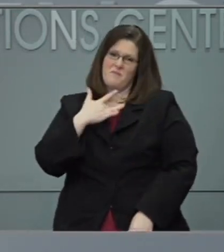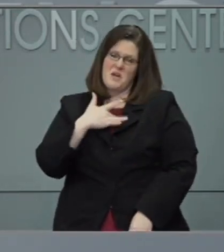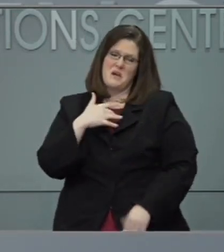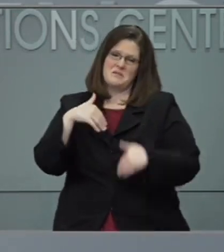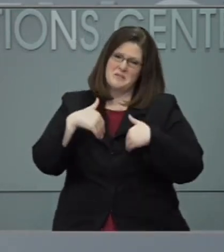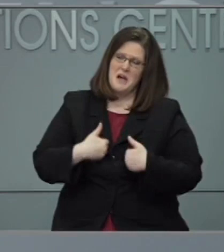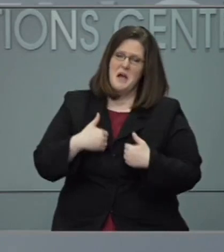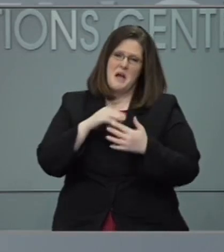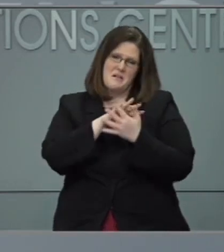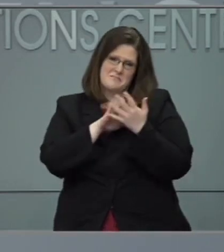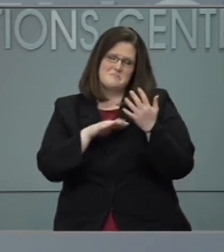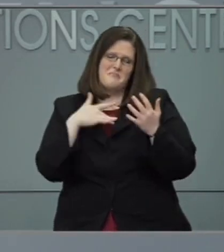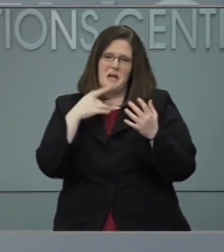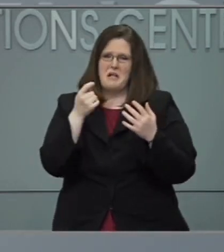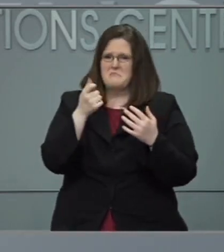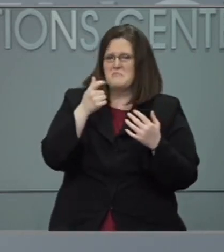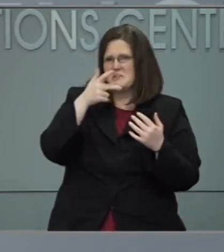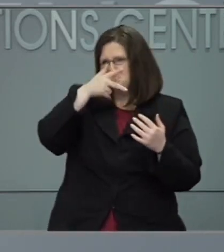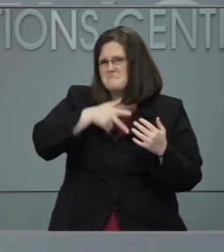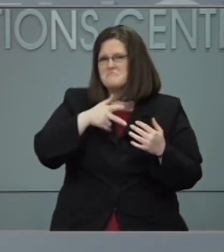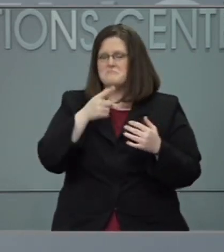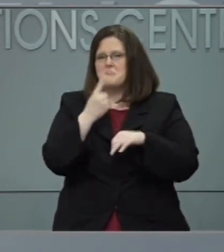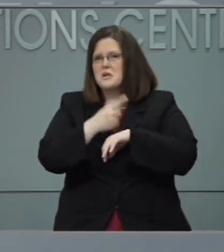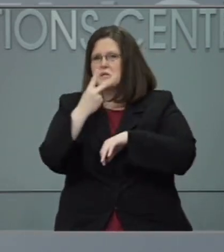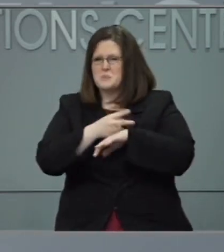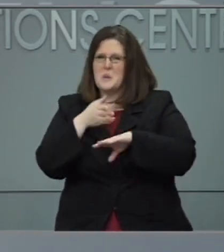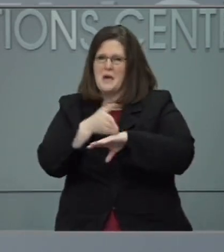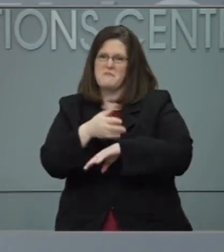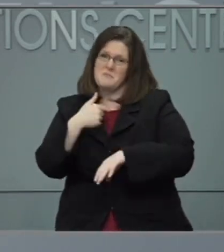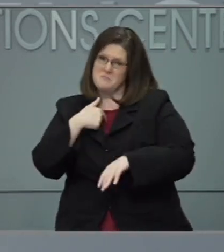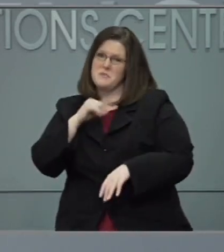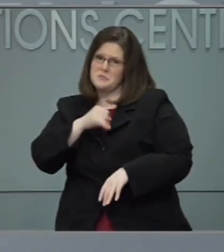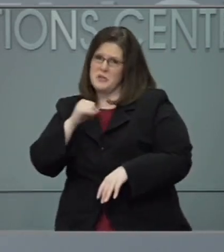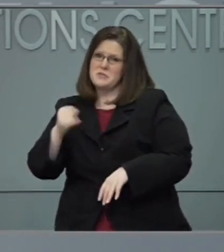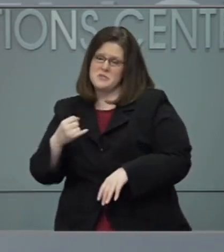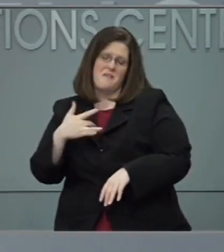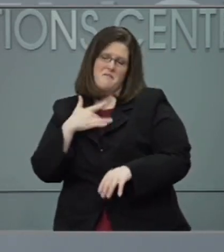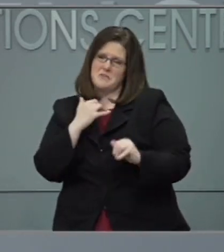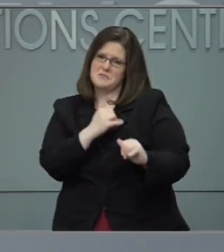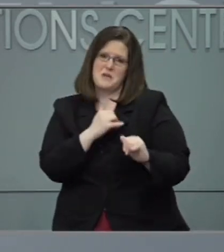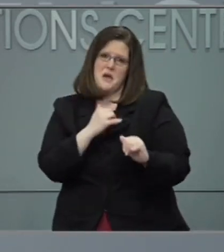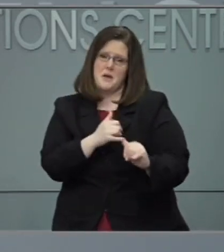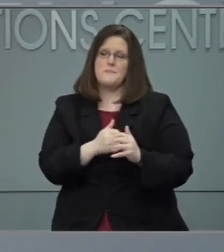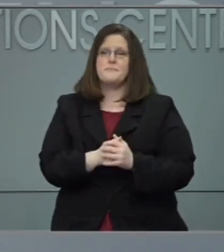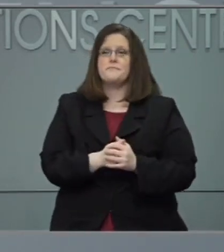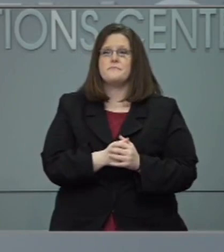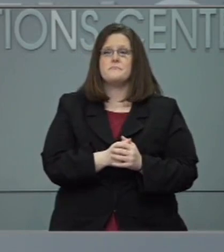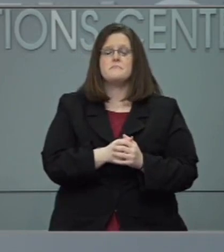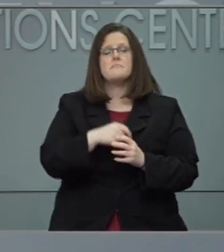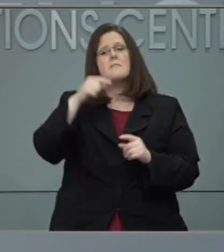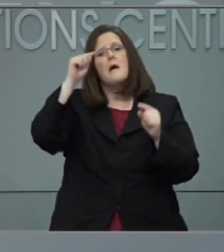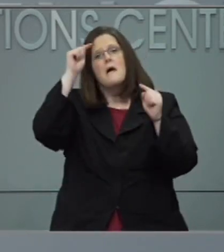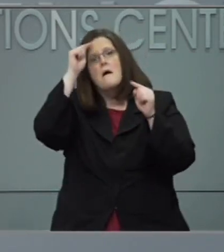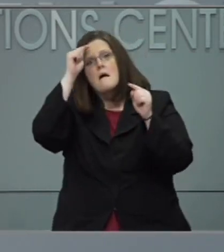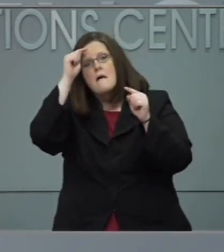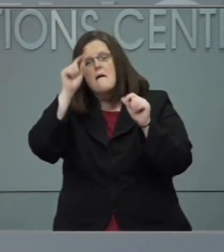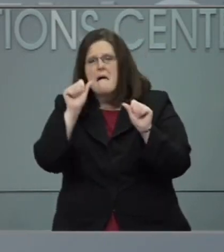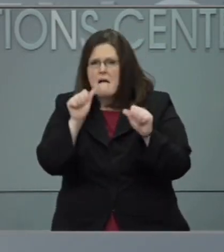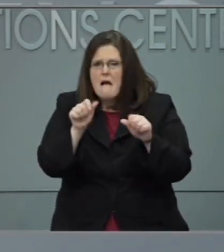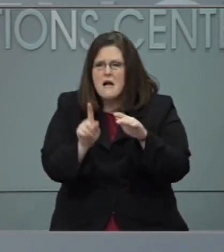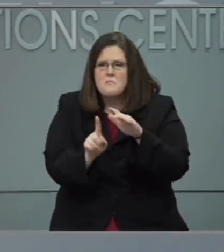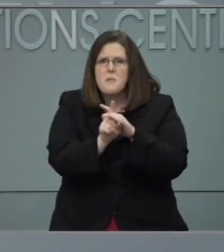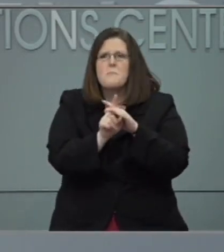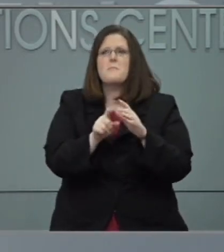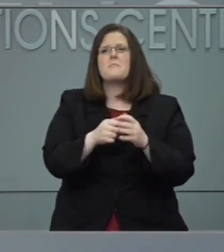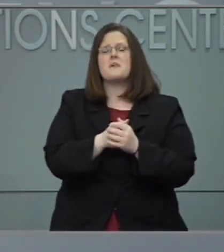shot. Mild headaches and flu-like symptoms in the first few days after a vaccination can be